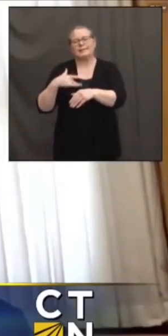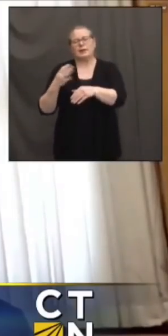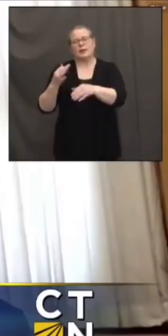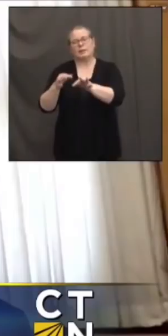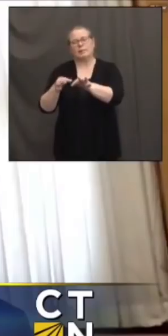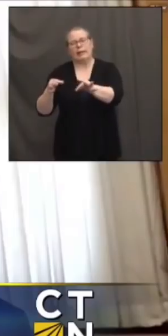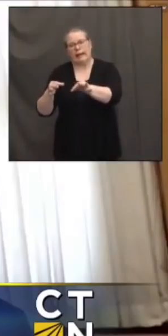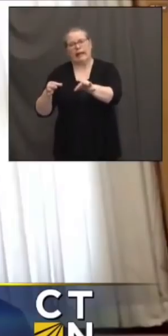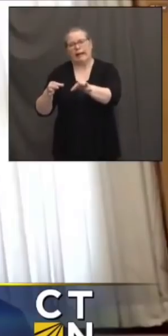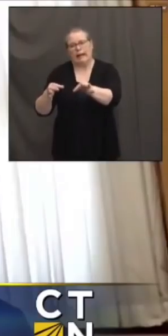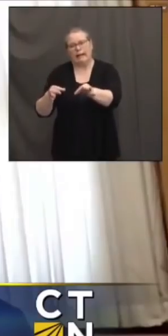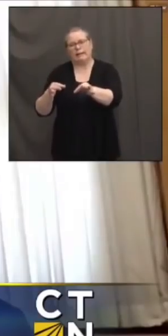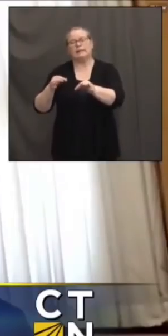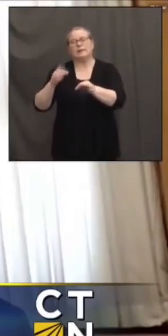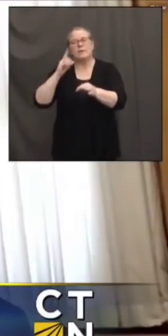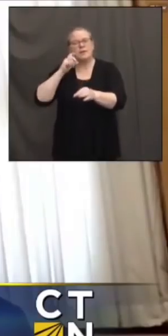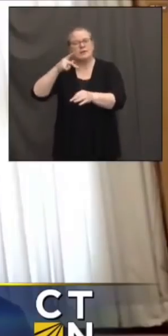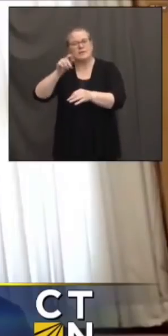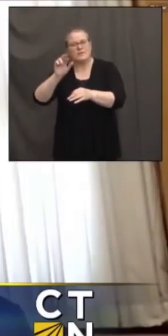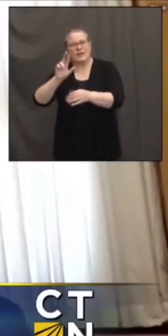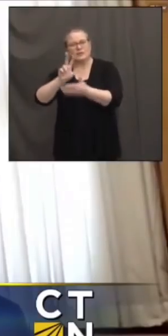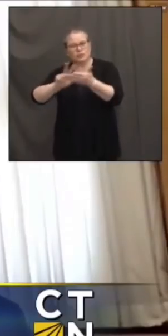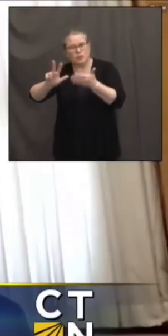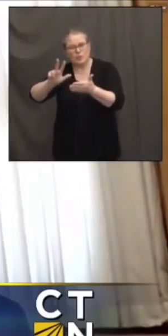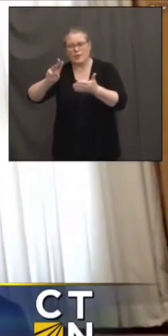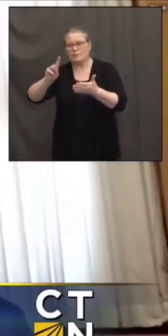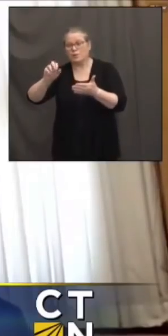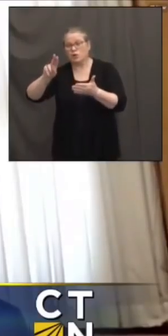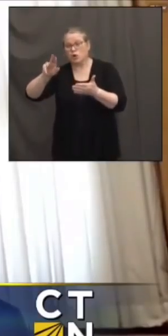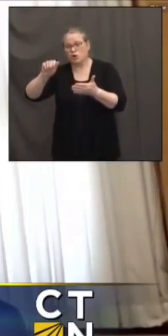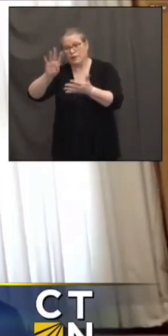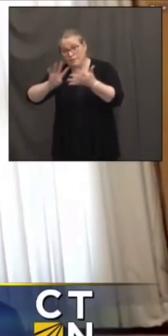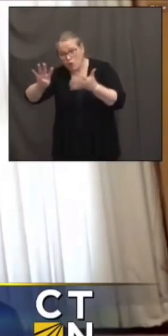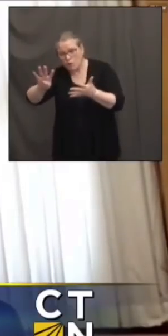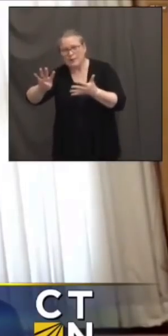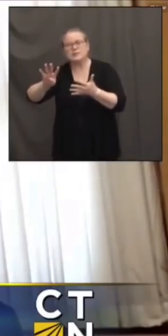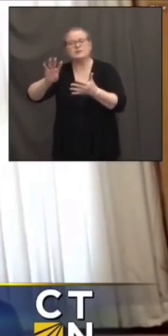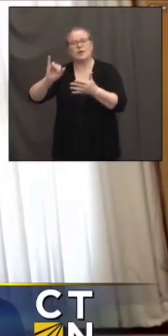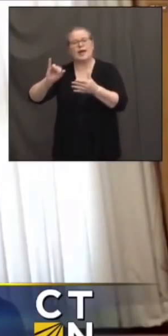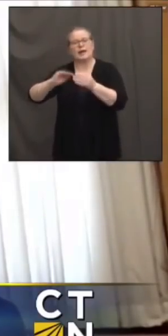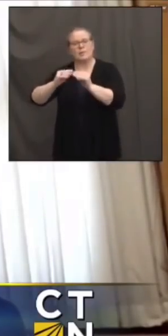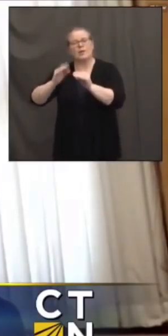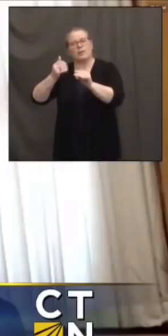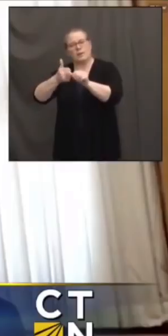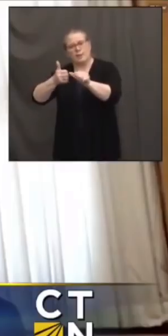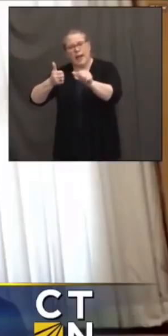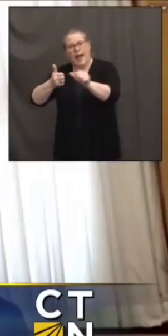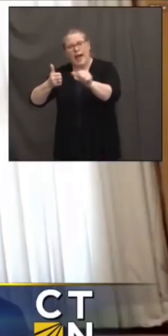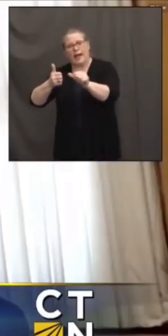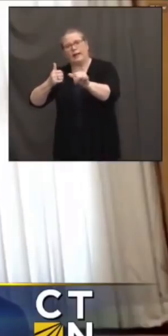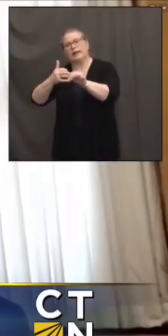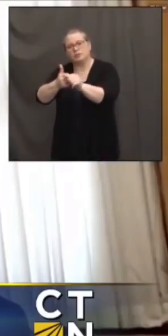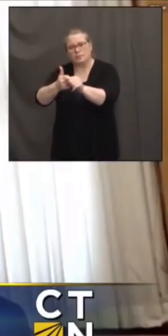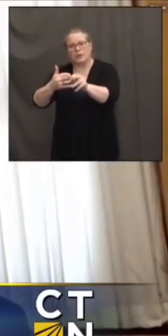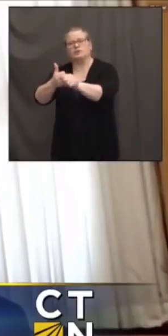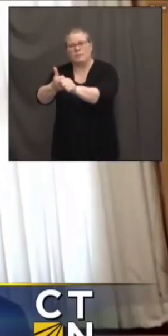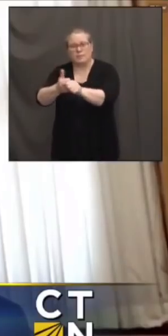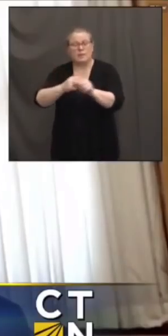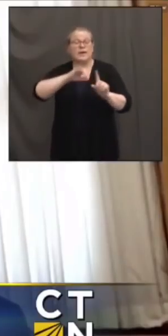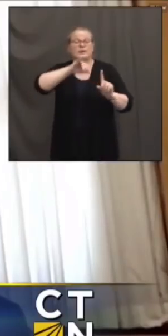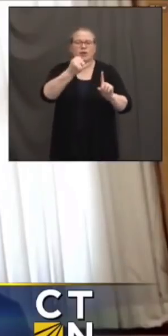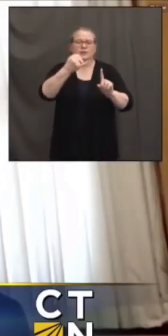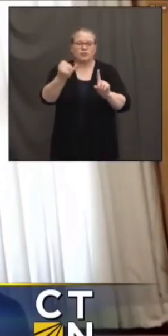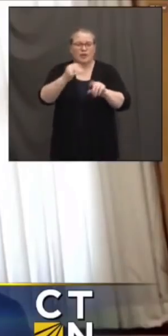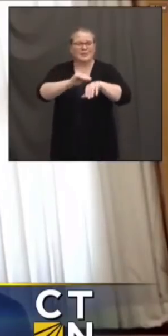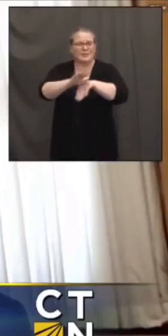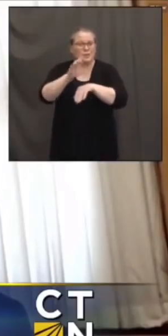for Pfizer 3 weeks later or Moderna 4 weeks later. Johnson & Johnson is increasing as a percentage of the total rapidly. Obviously, that